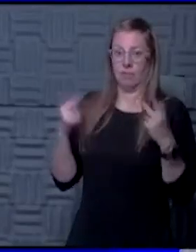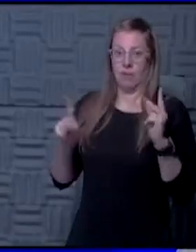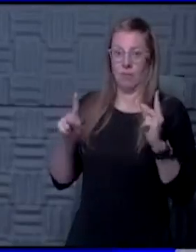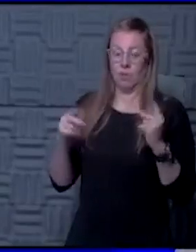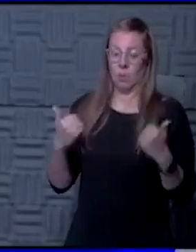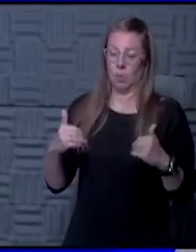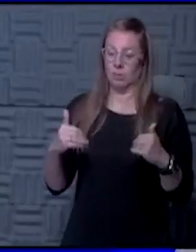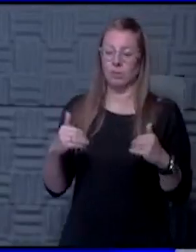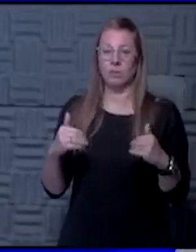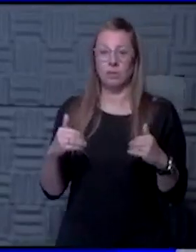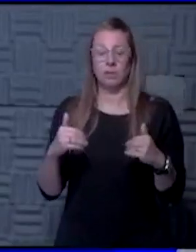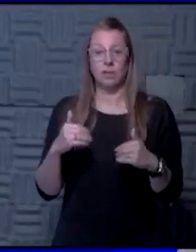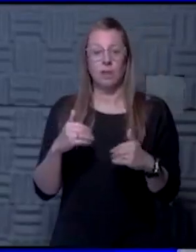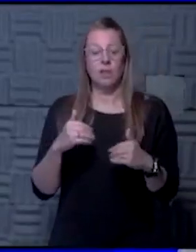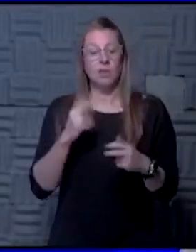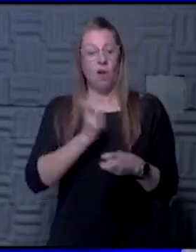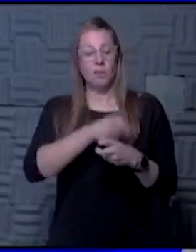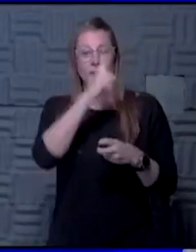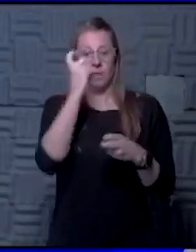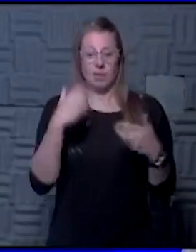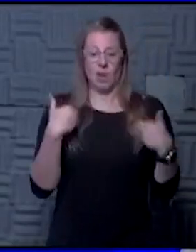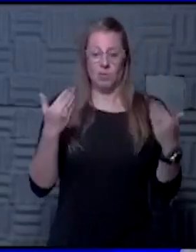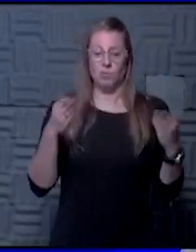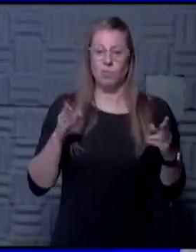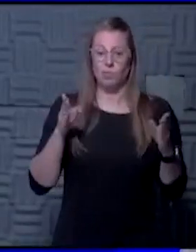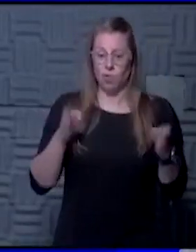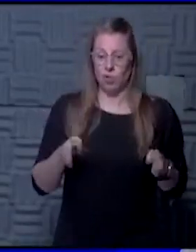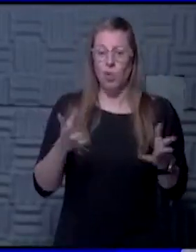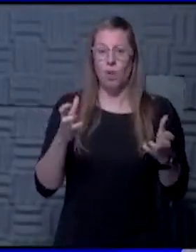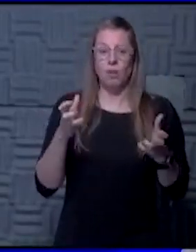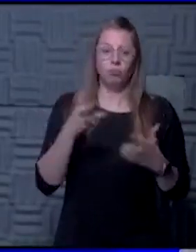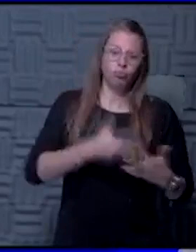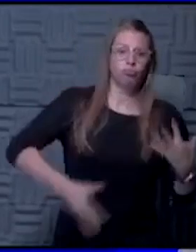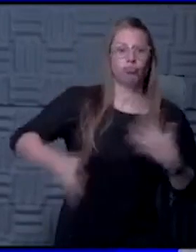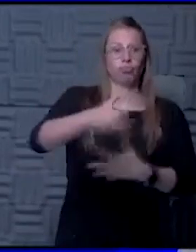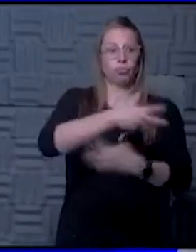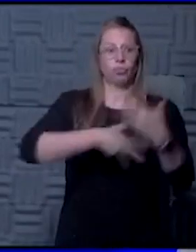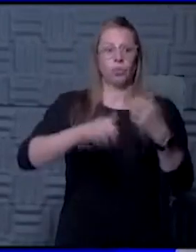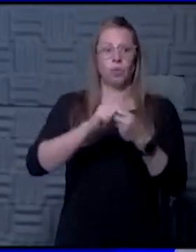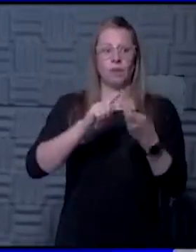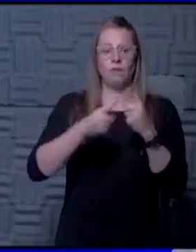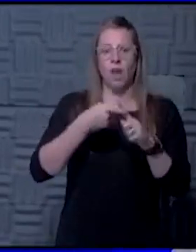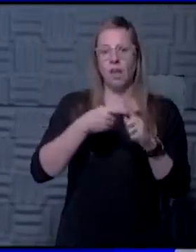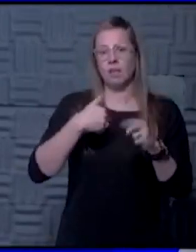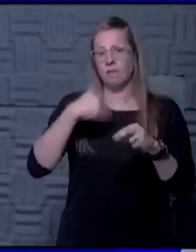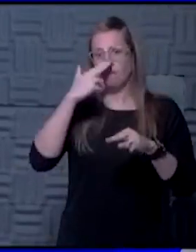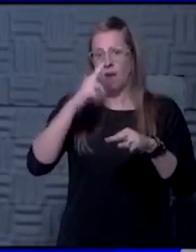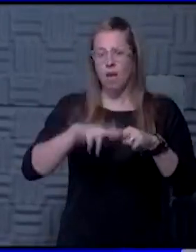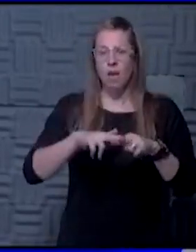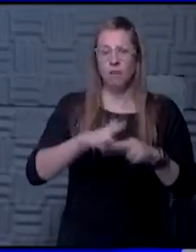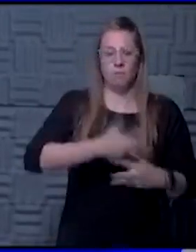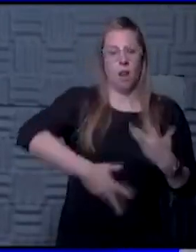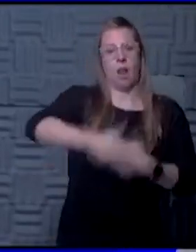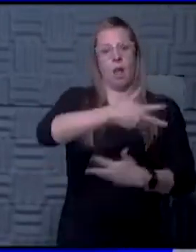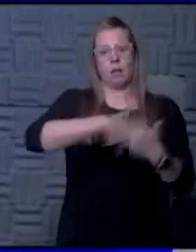difficult. And it is hard because as a younger person, you do want to be out with friends and have fun and get together. It's just a very difficult time